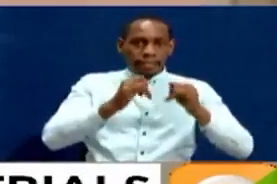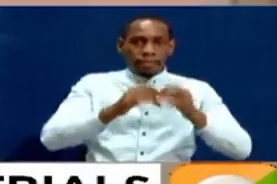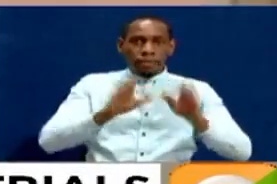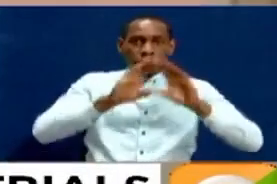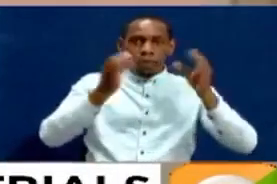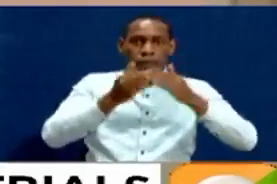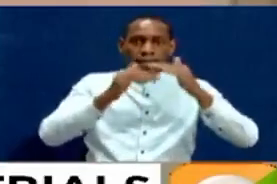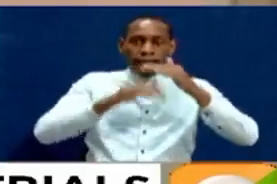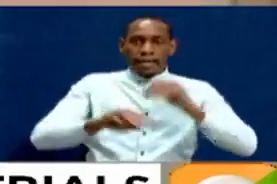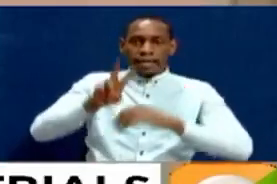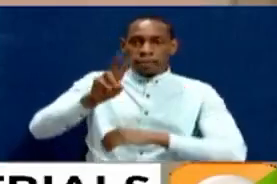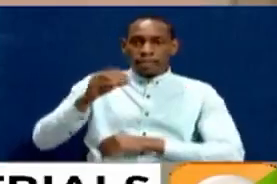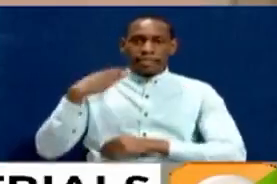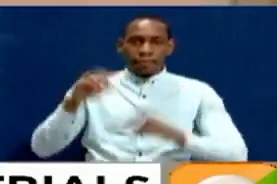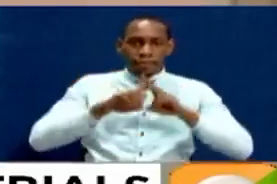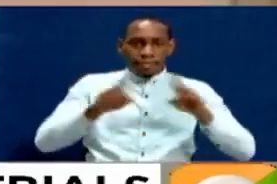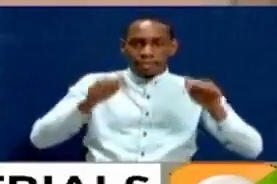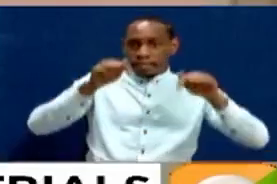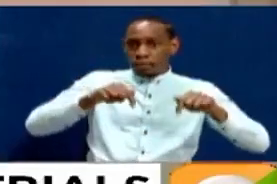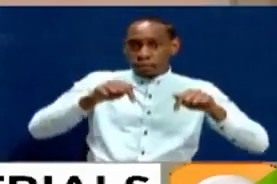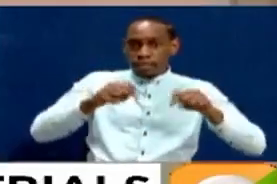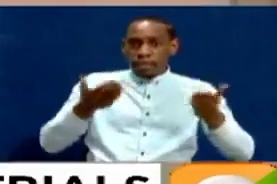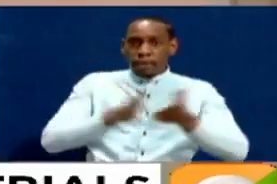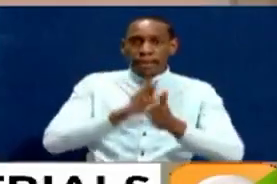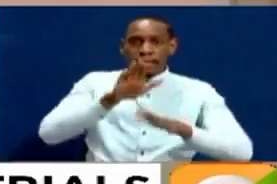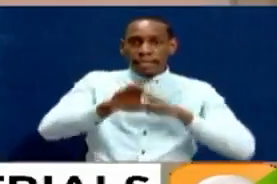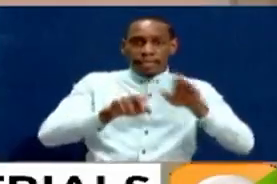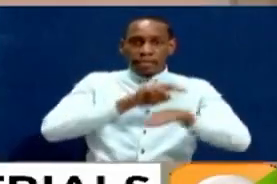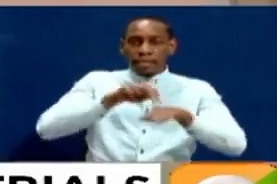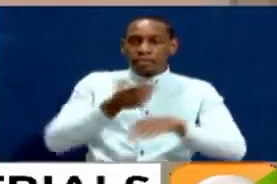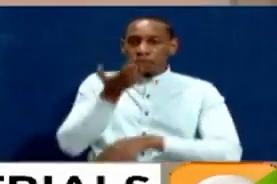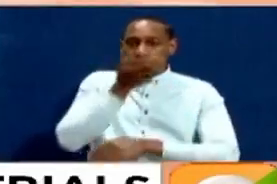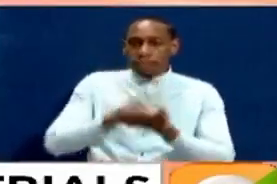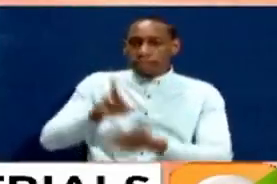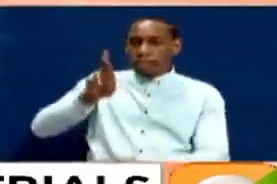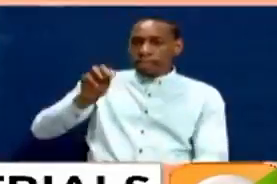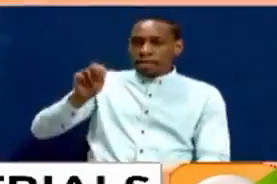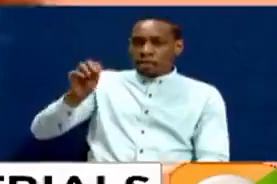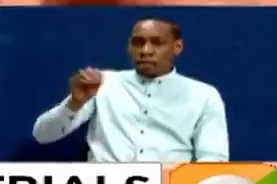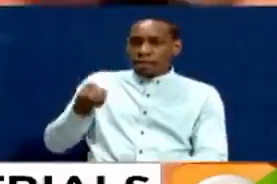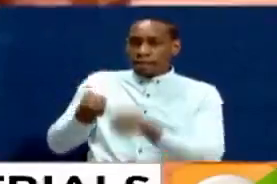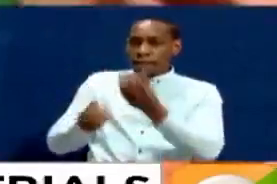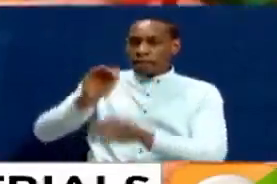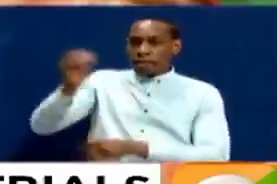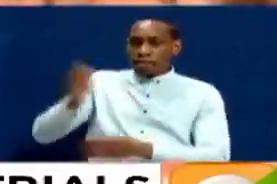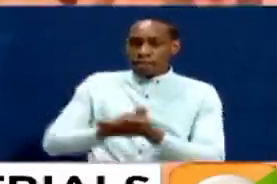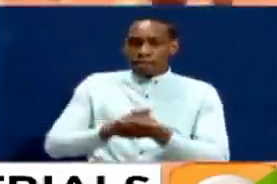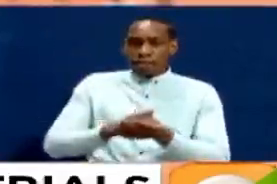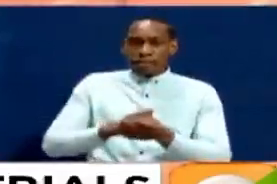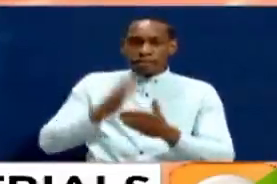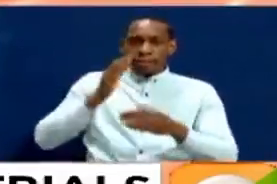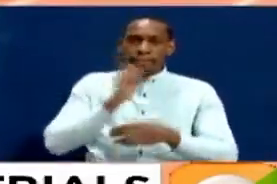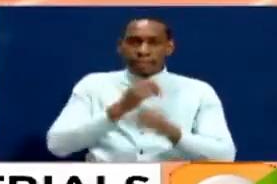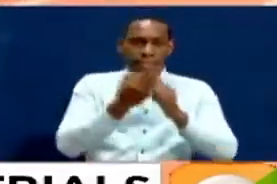the World Under 20 Championships kicked off today at the Nyayo National Stadium. Rono, who hails from Baringo County, stopped the clock